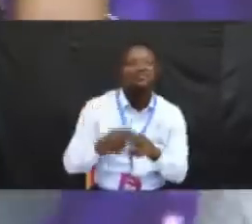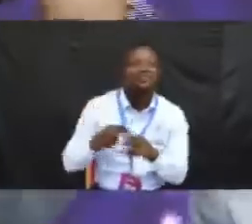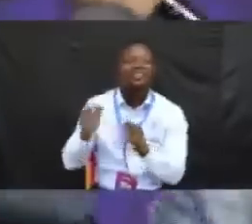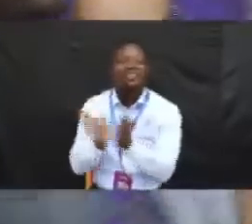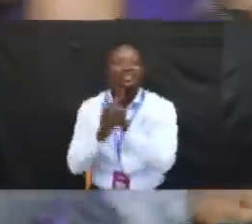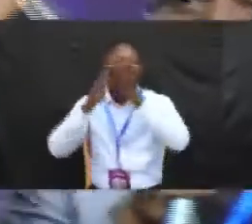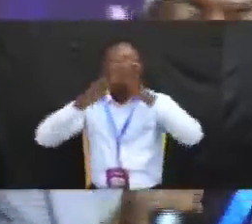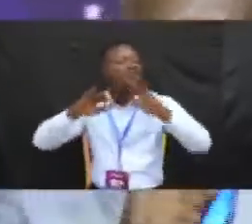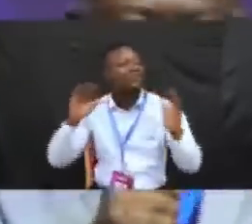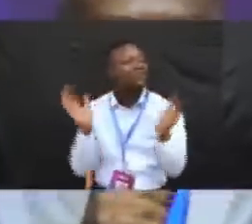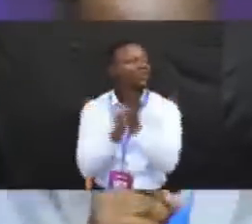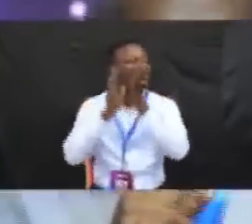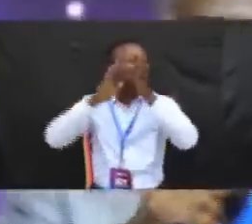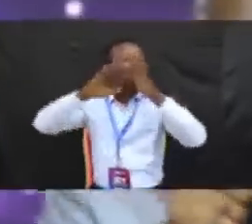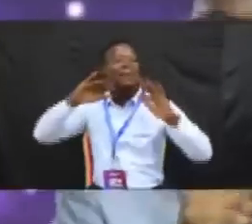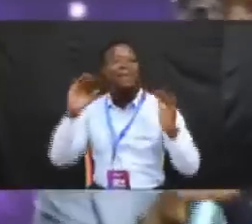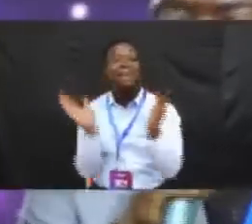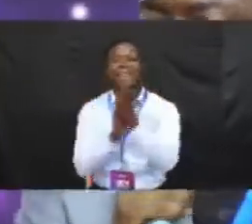Hallelujah.